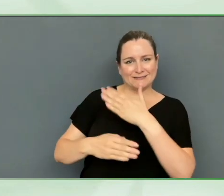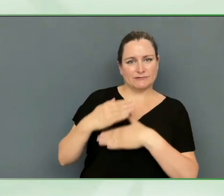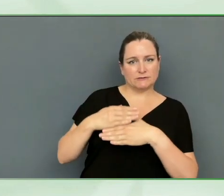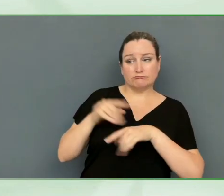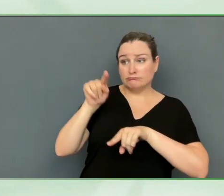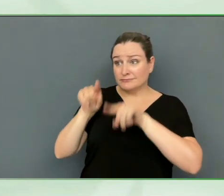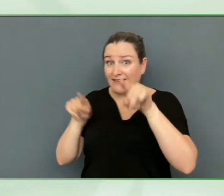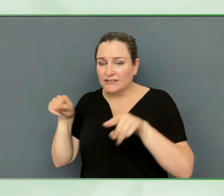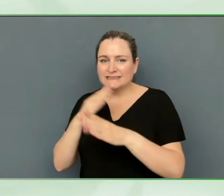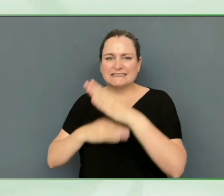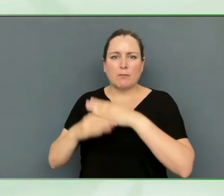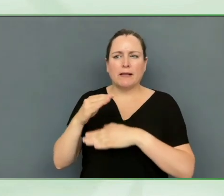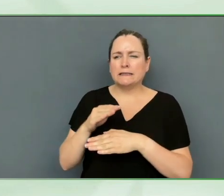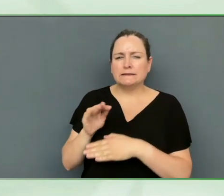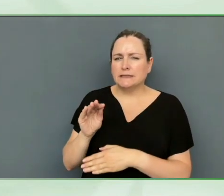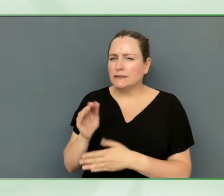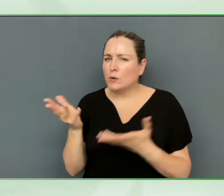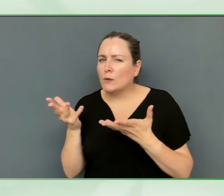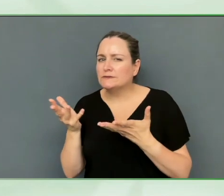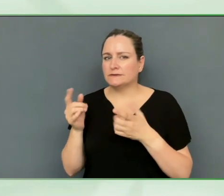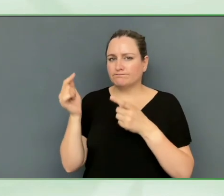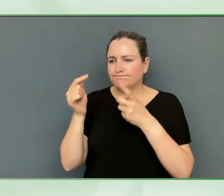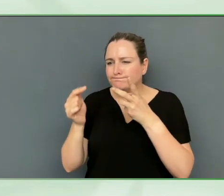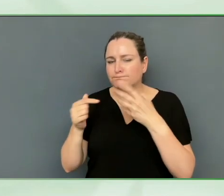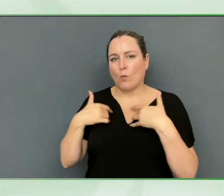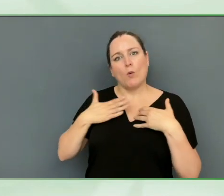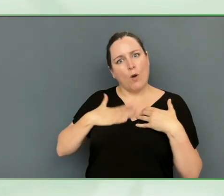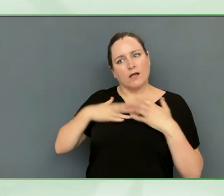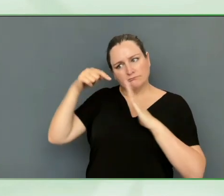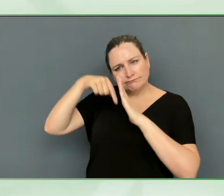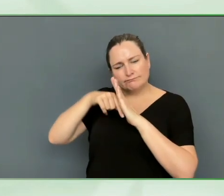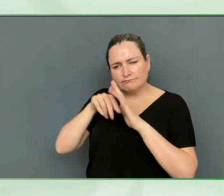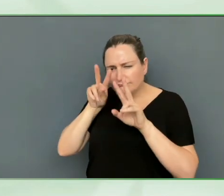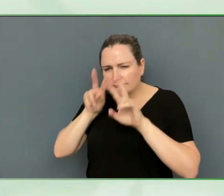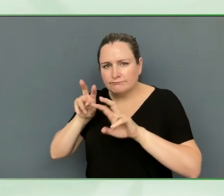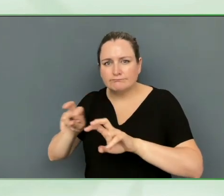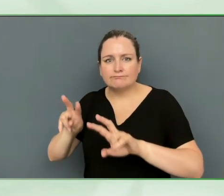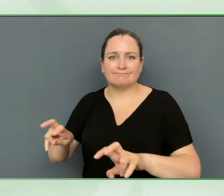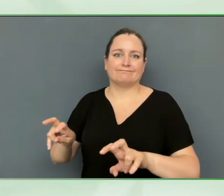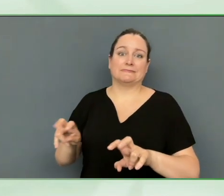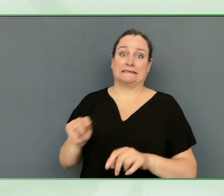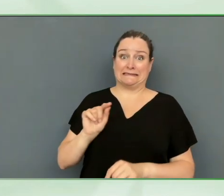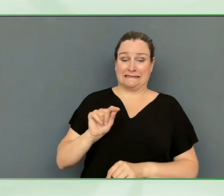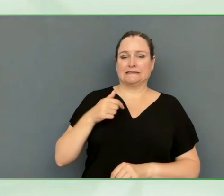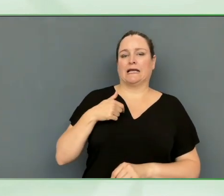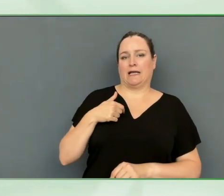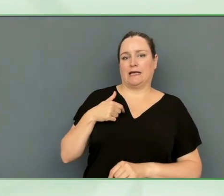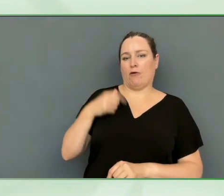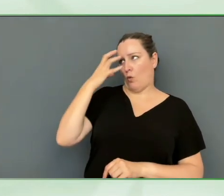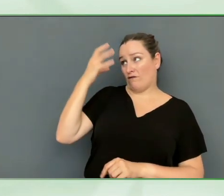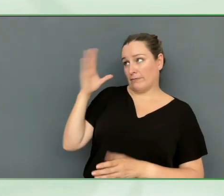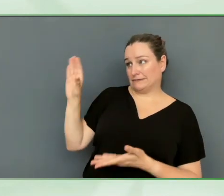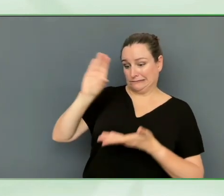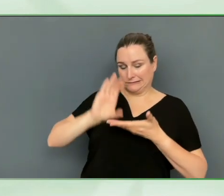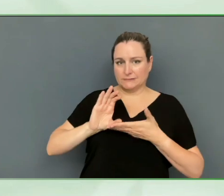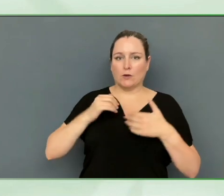employees, which does help us to identify what what are the different categories.